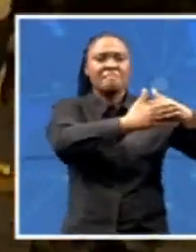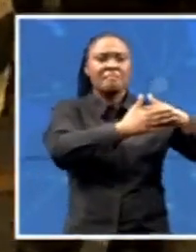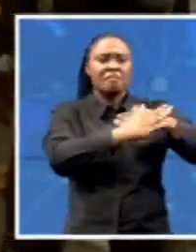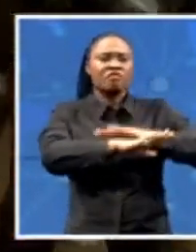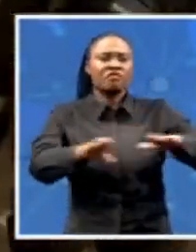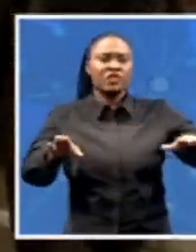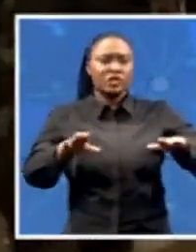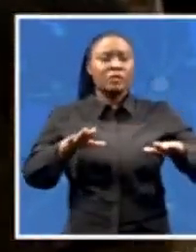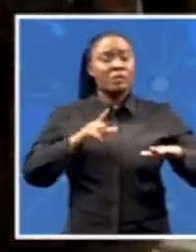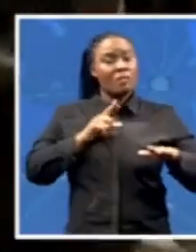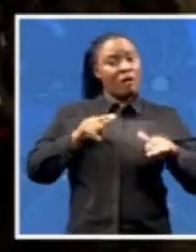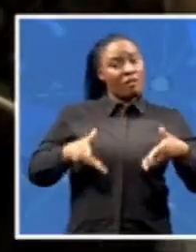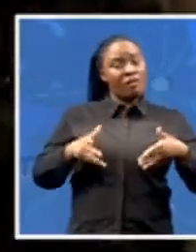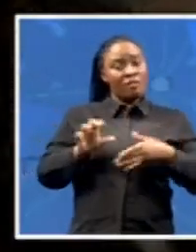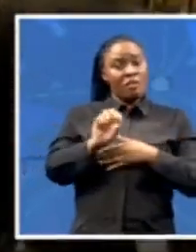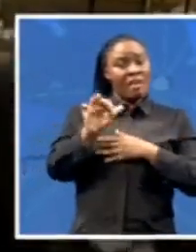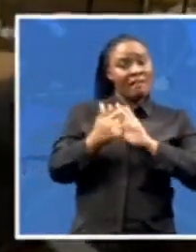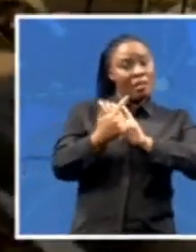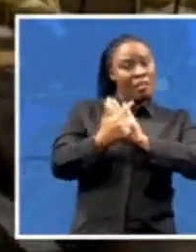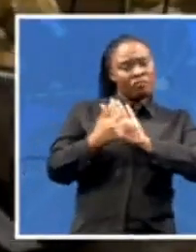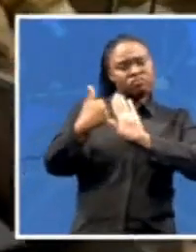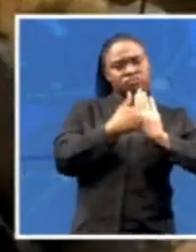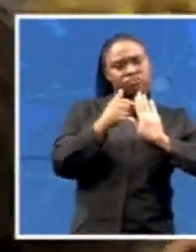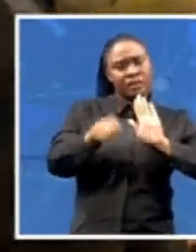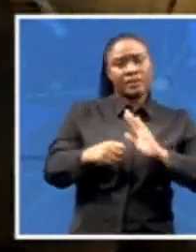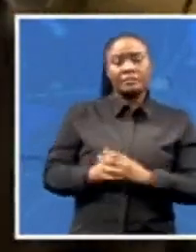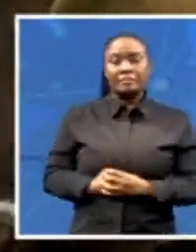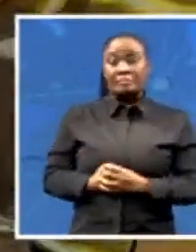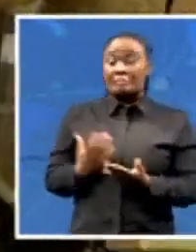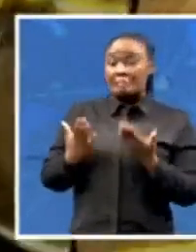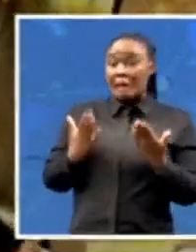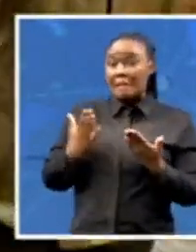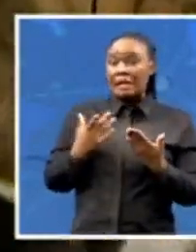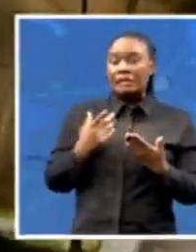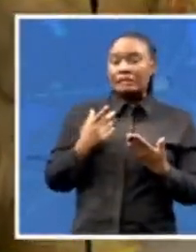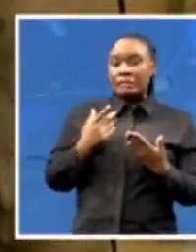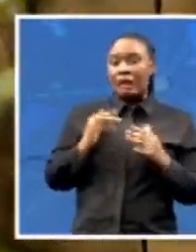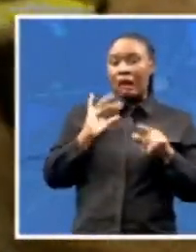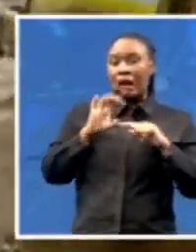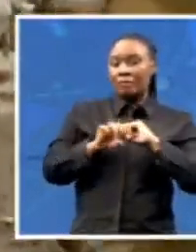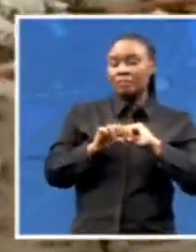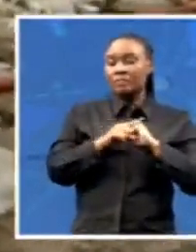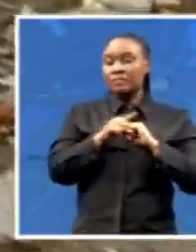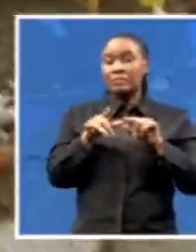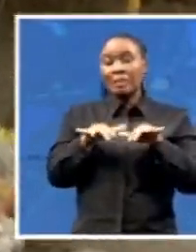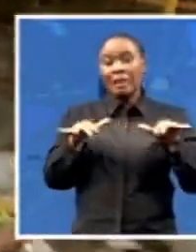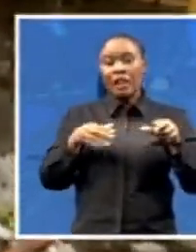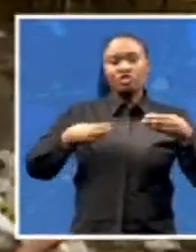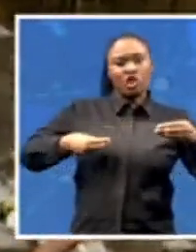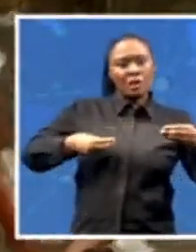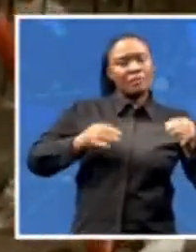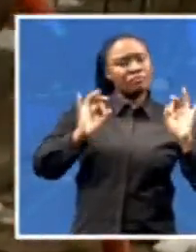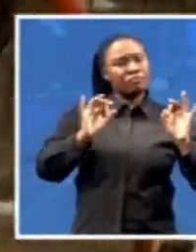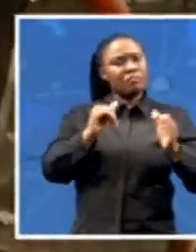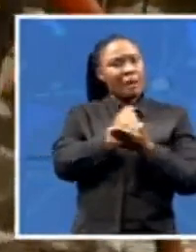Okay, so say for instance we find out that they are not documented and the connections of electricity were illegal, you will shut the